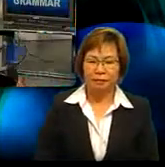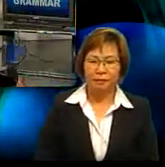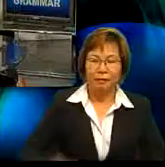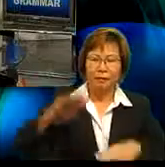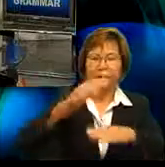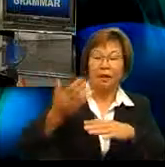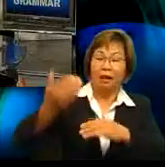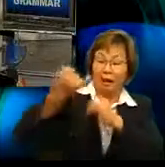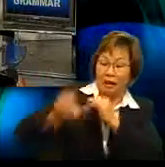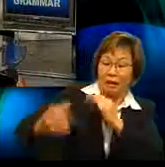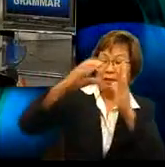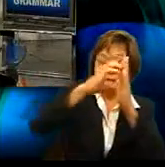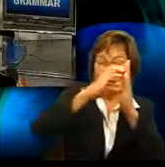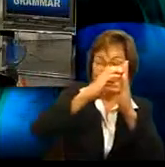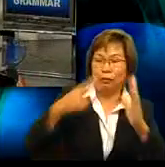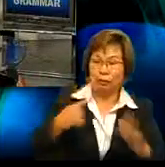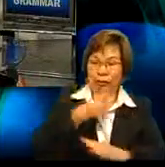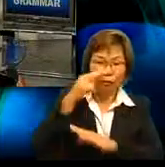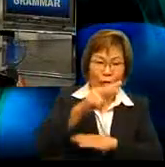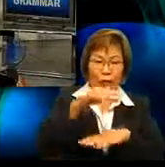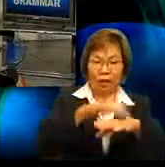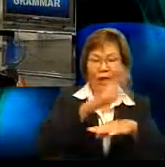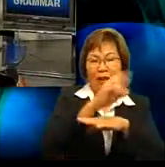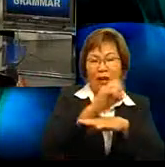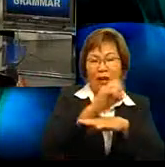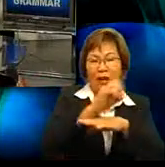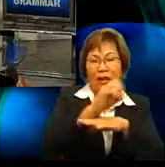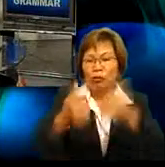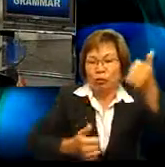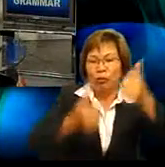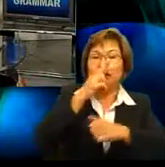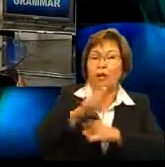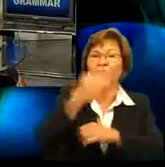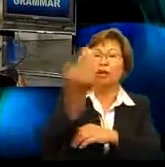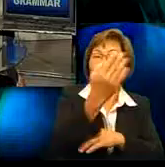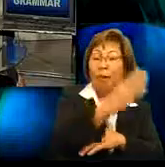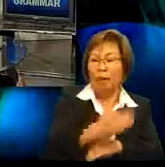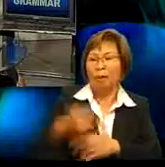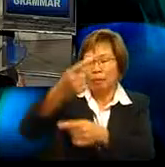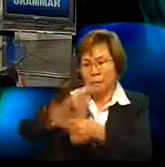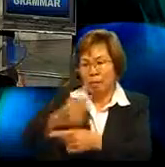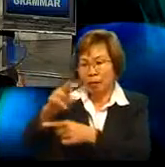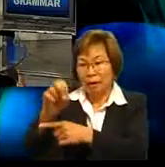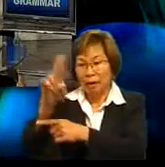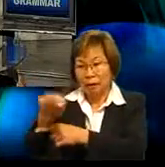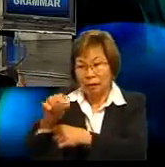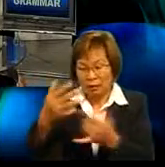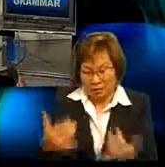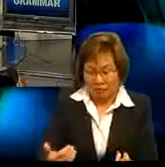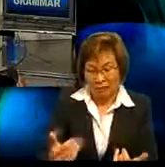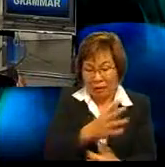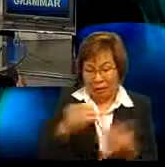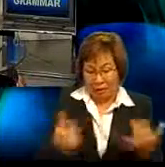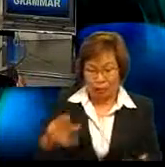On the last episode, we have looked at a part of nouns which are common and proper nouns. And